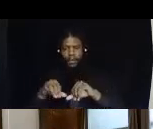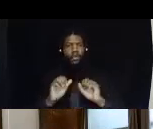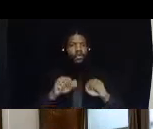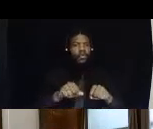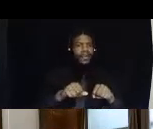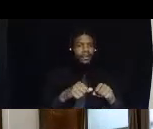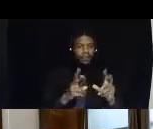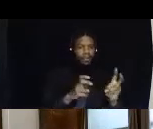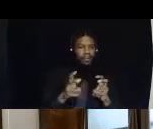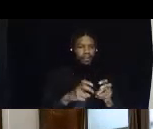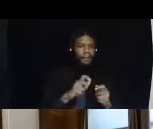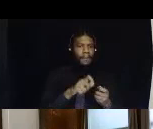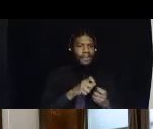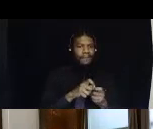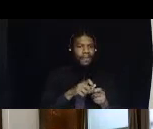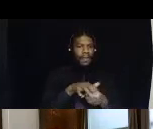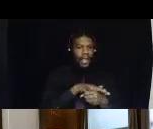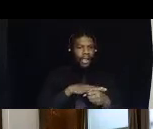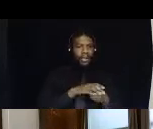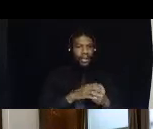together. So